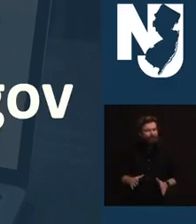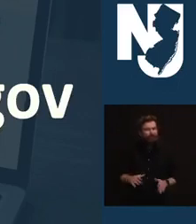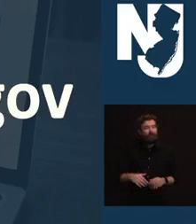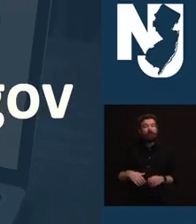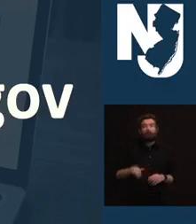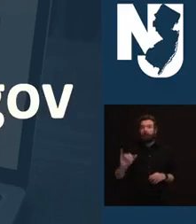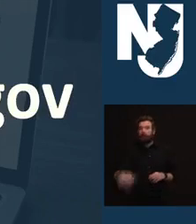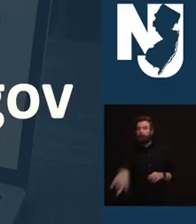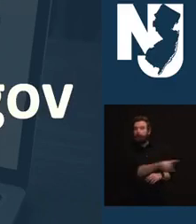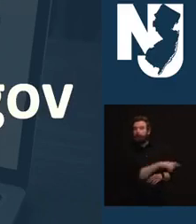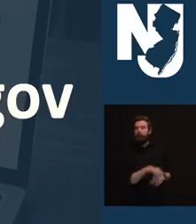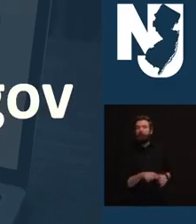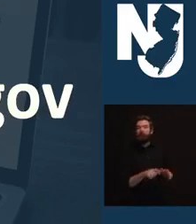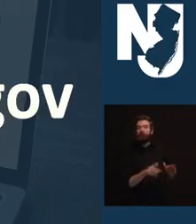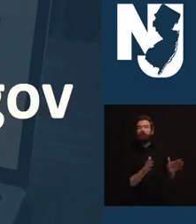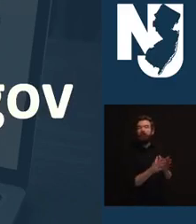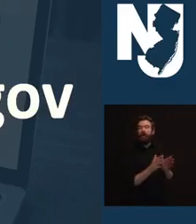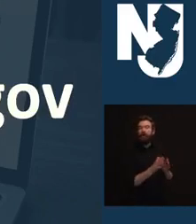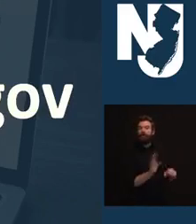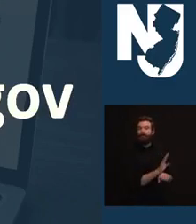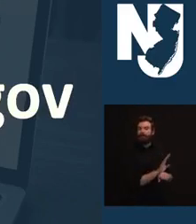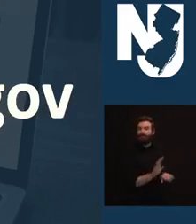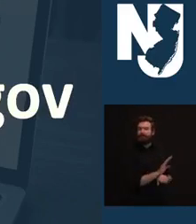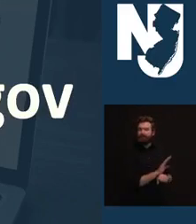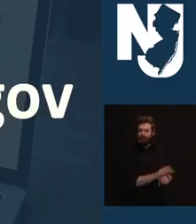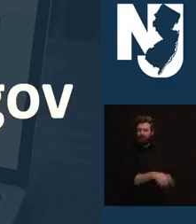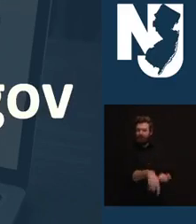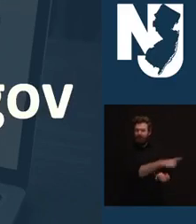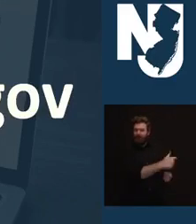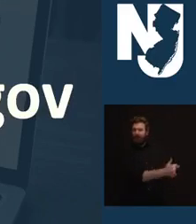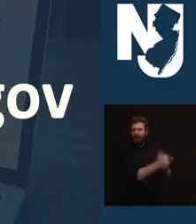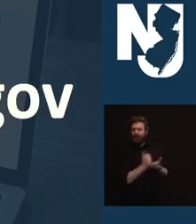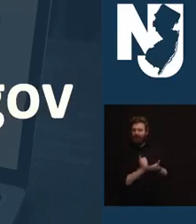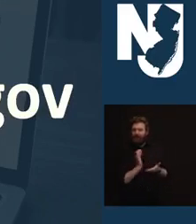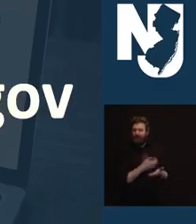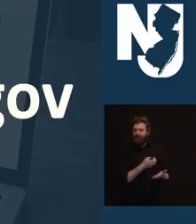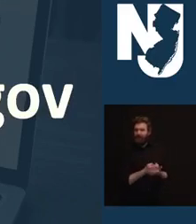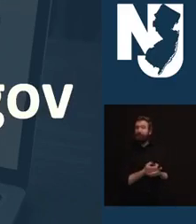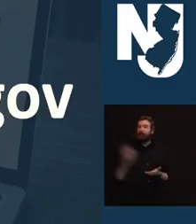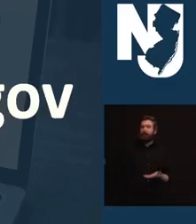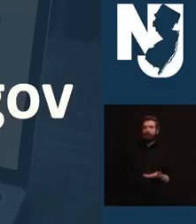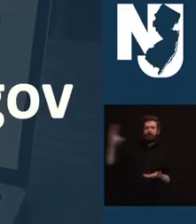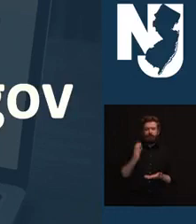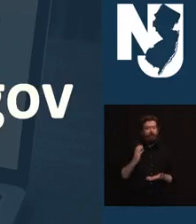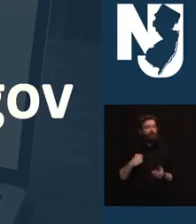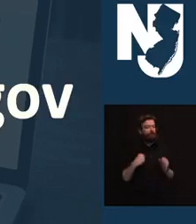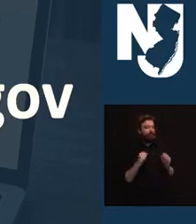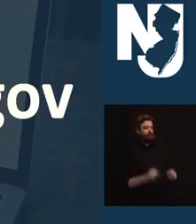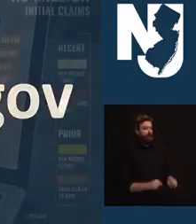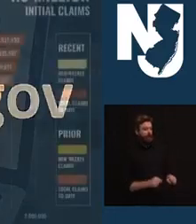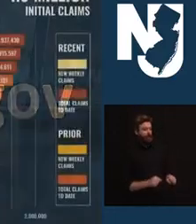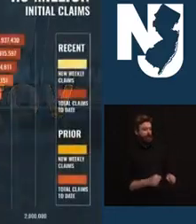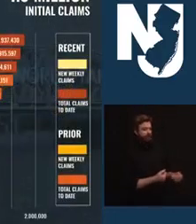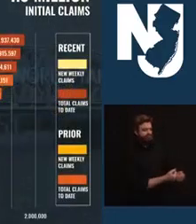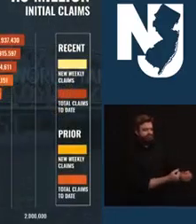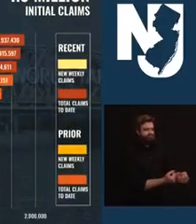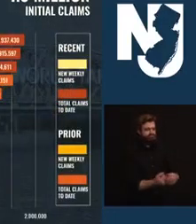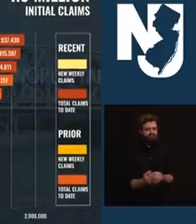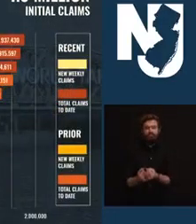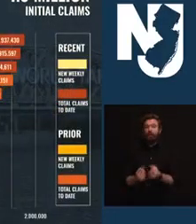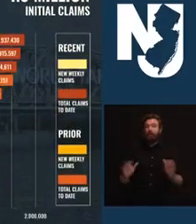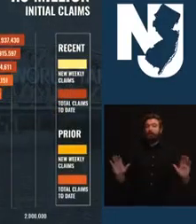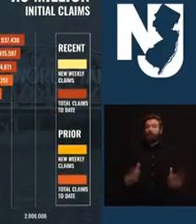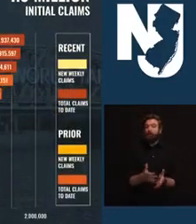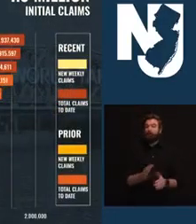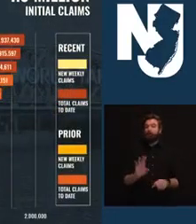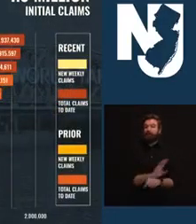on for our economic future, among so many other elements of the program. That direct relief to families living